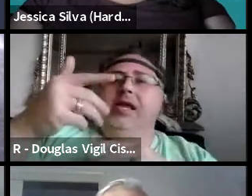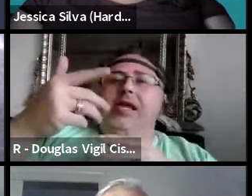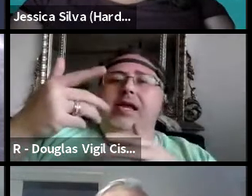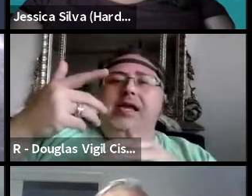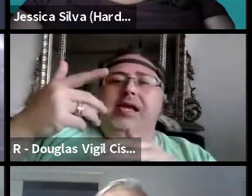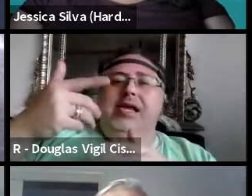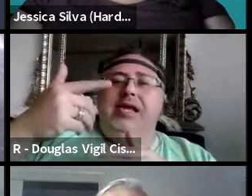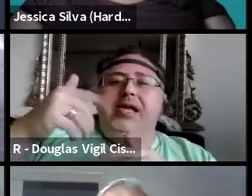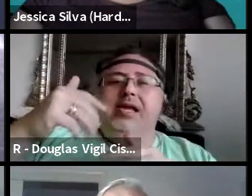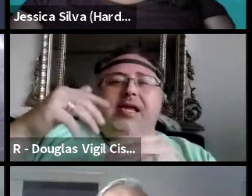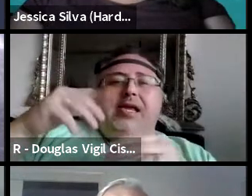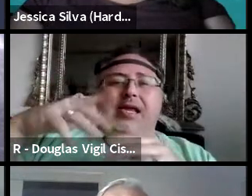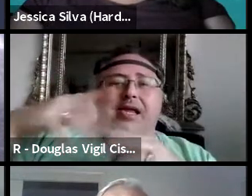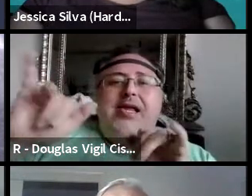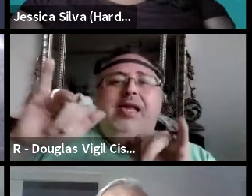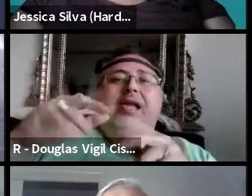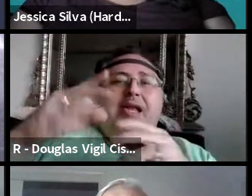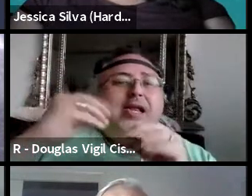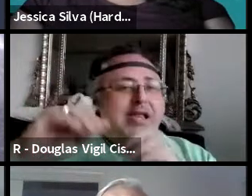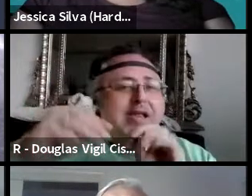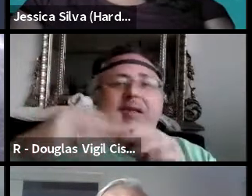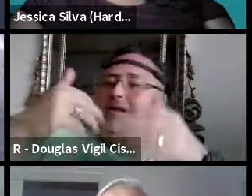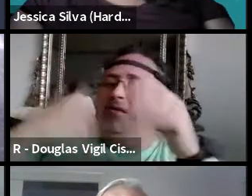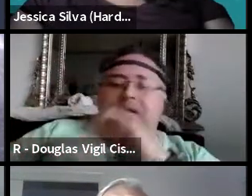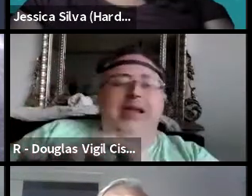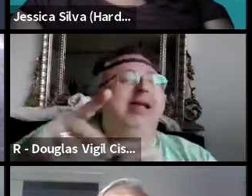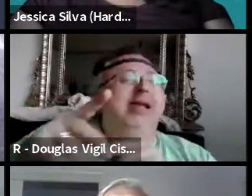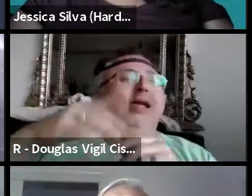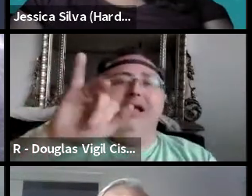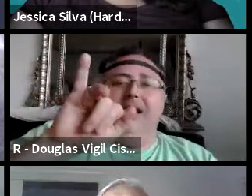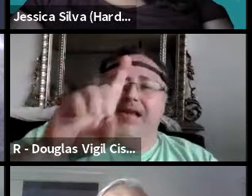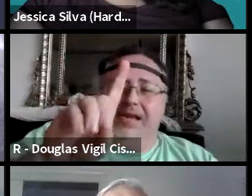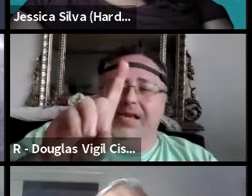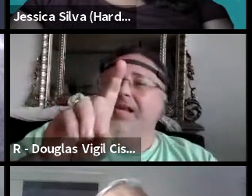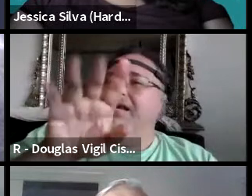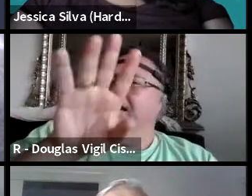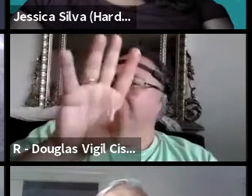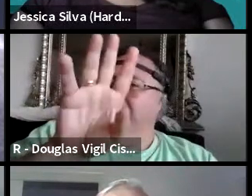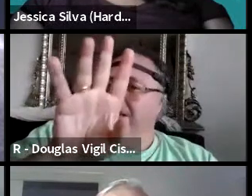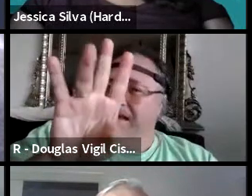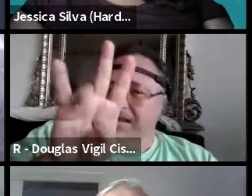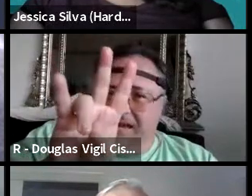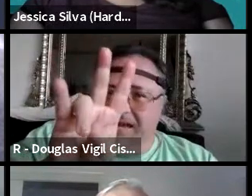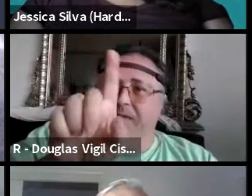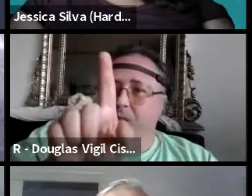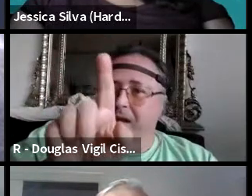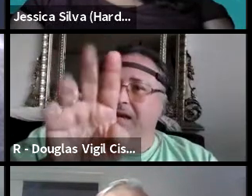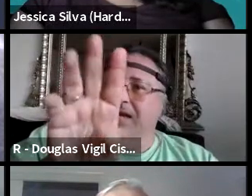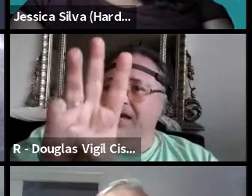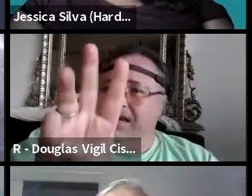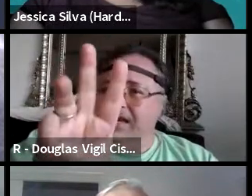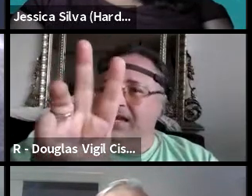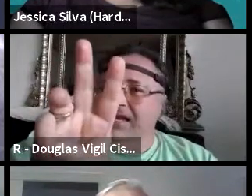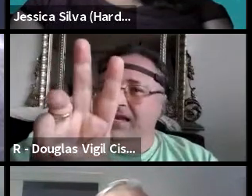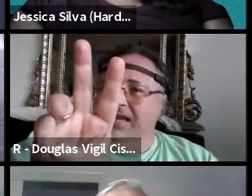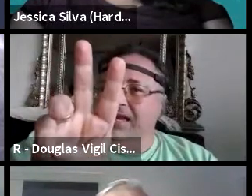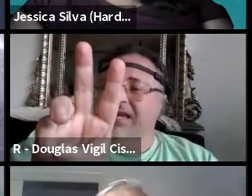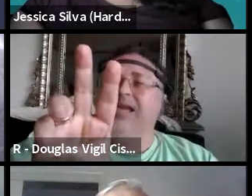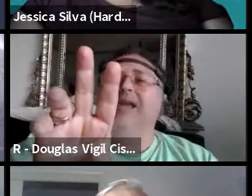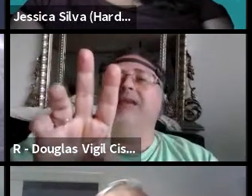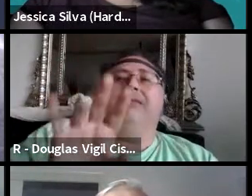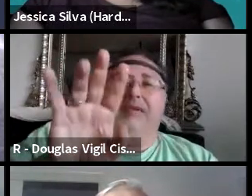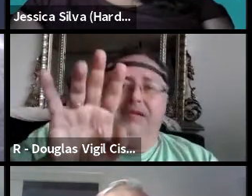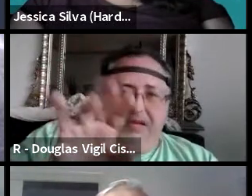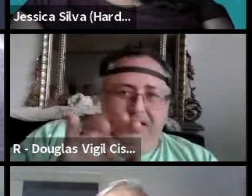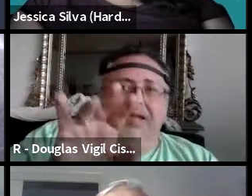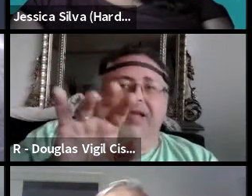So Douglas is saying, so I tried calling that number. It's not allowing me in. It's not granting me access. It did ask for the ID, which